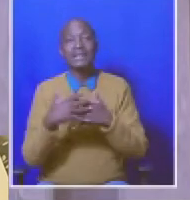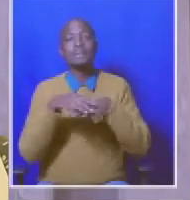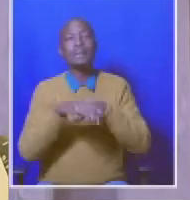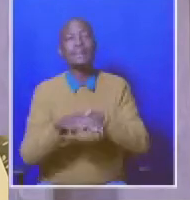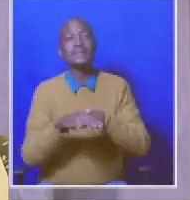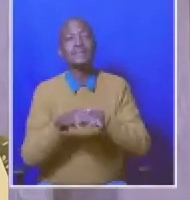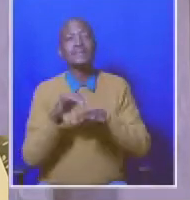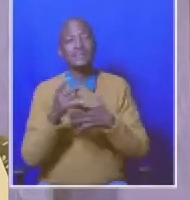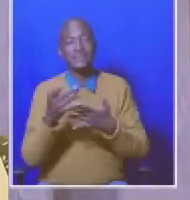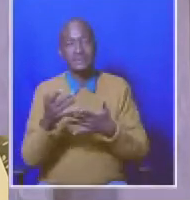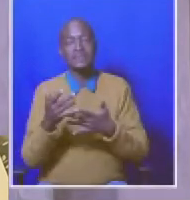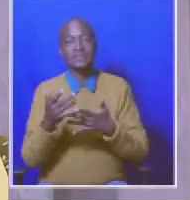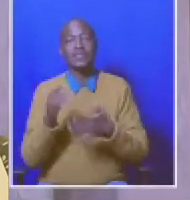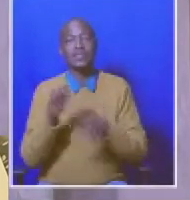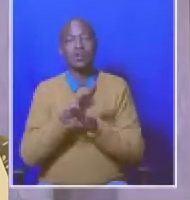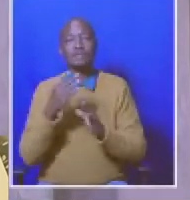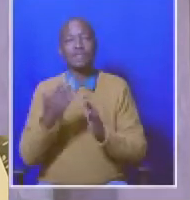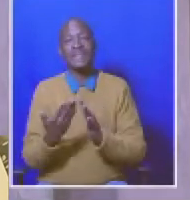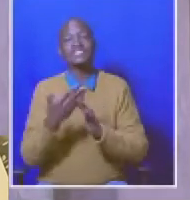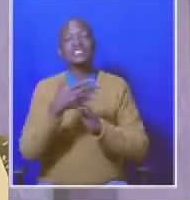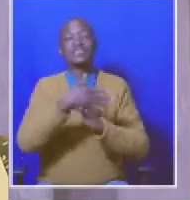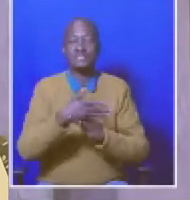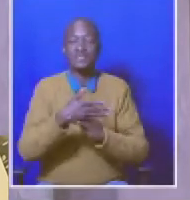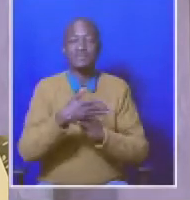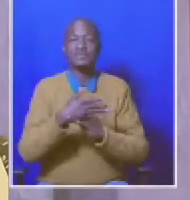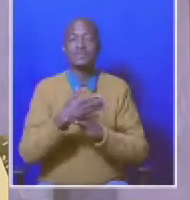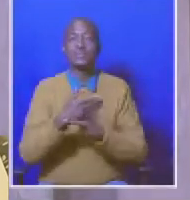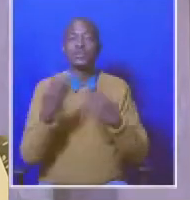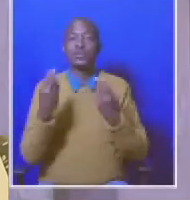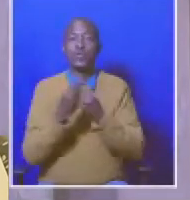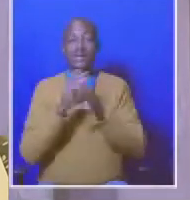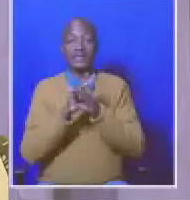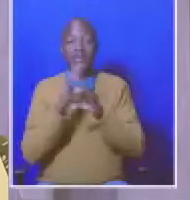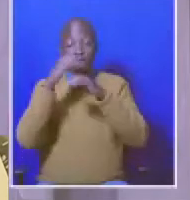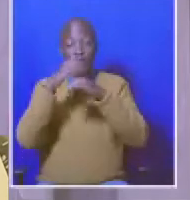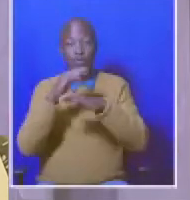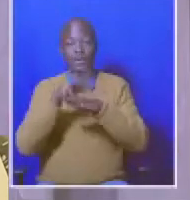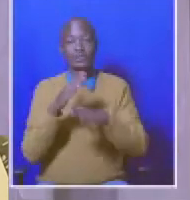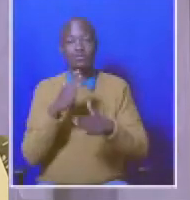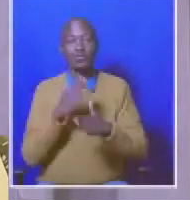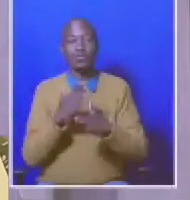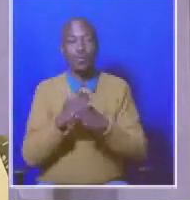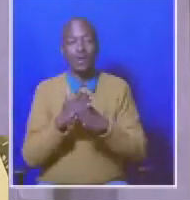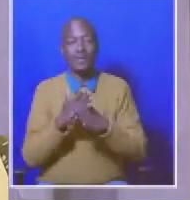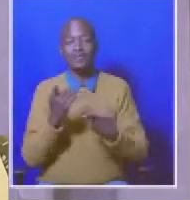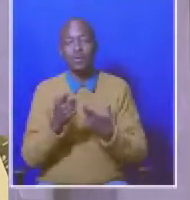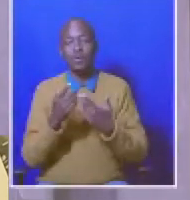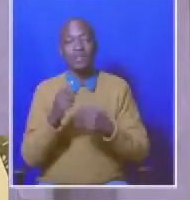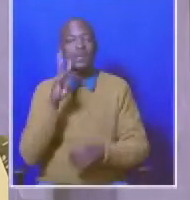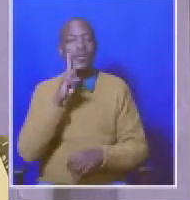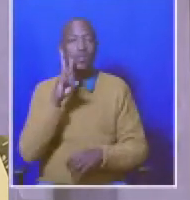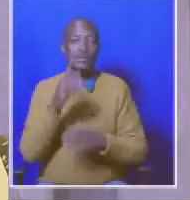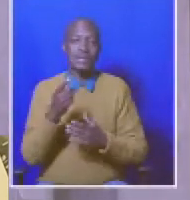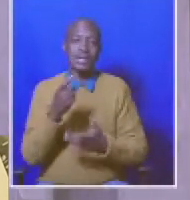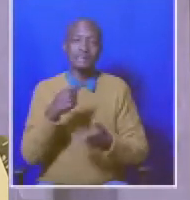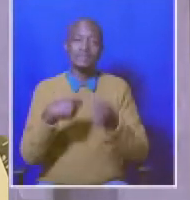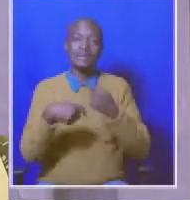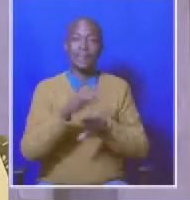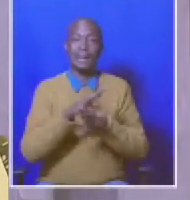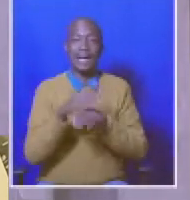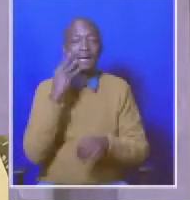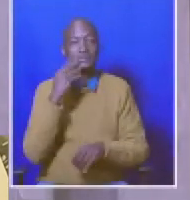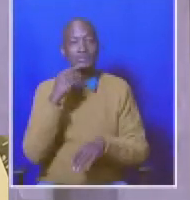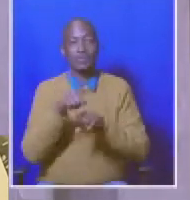of the intervention with a focus on dealing with the water supply challenges experienced by